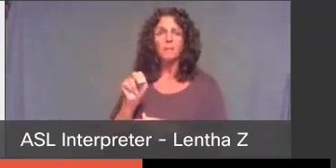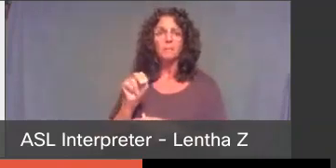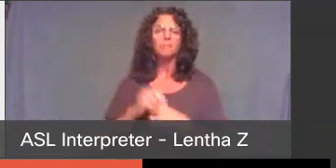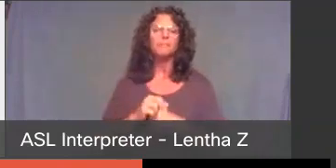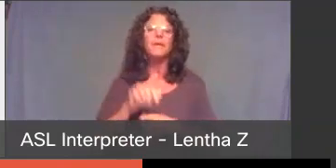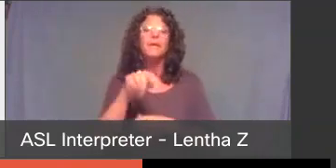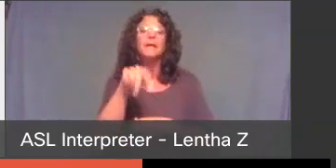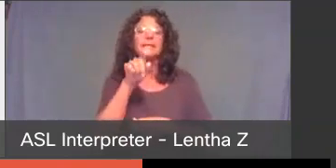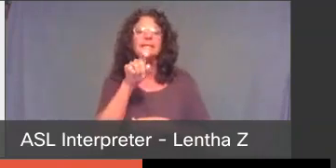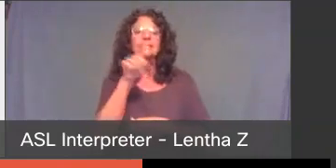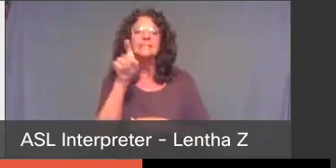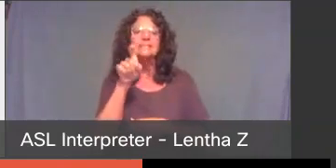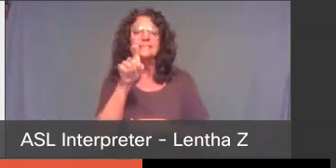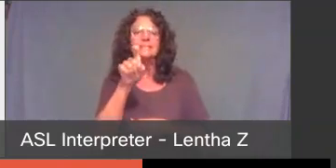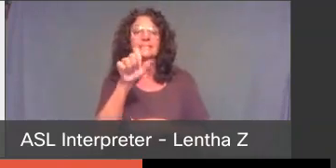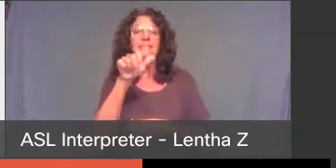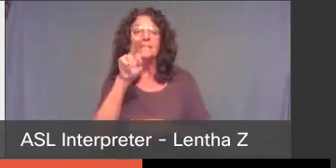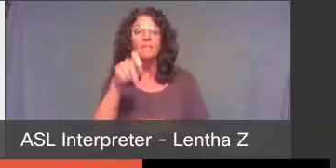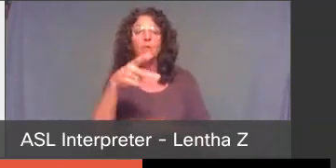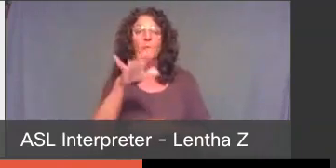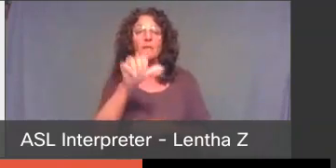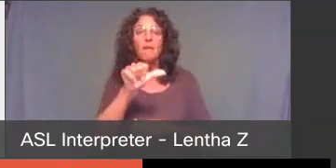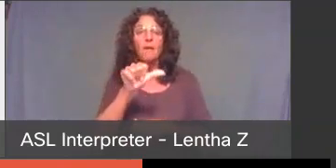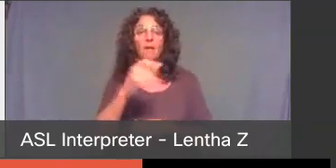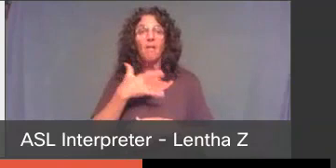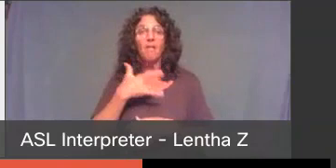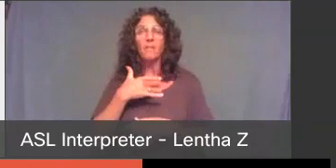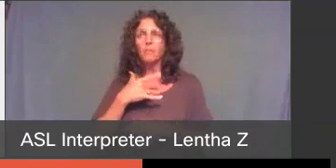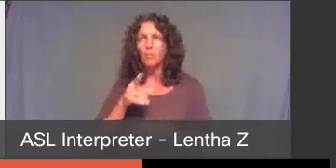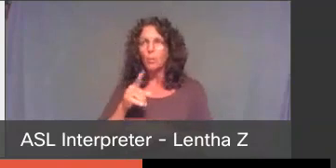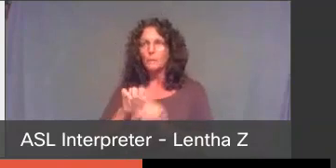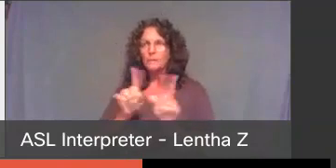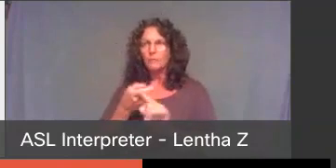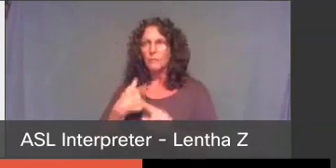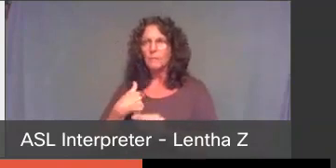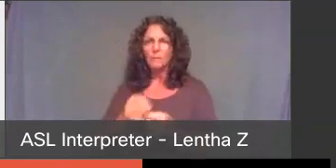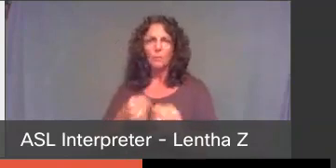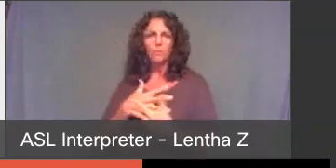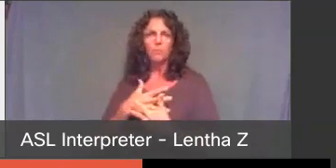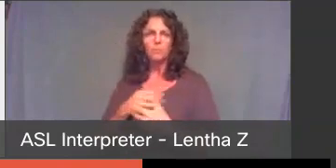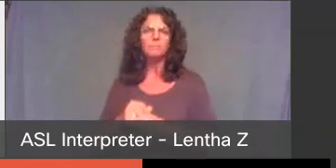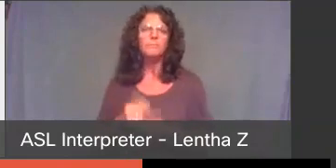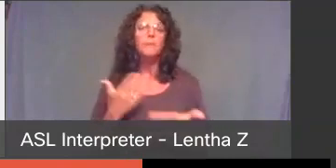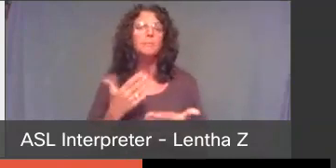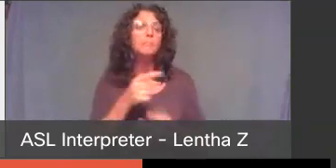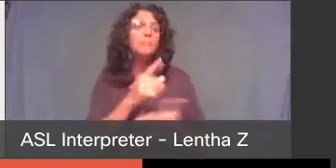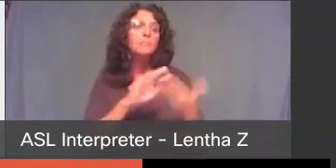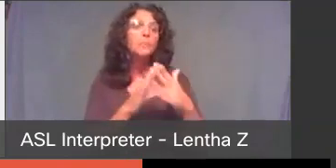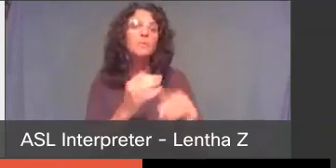that's different from you. It can also include, being a victim of a crime or physical assault or community